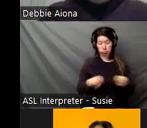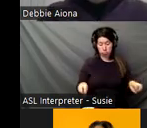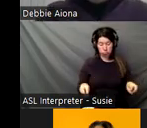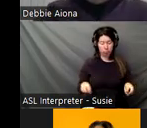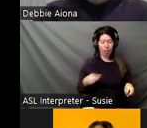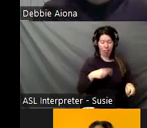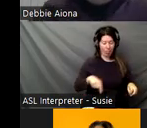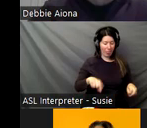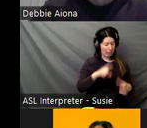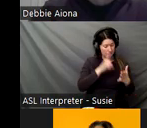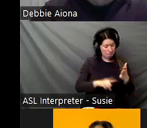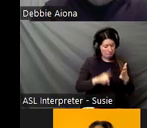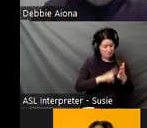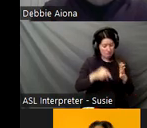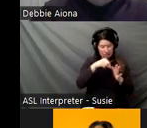in depth